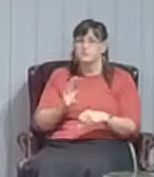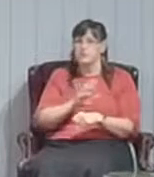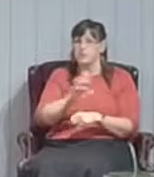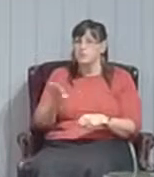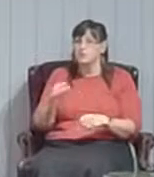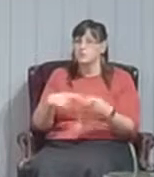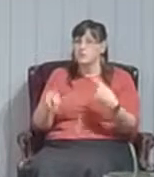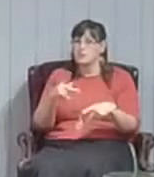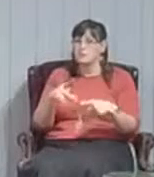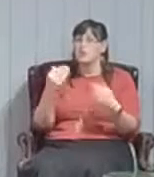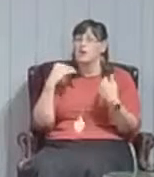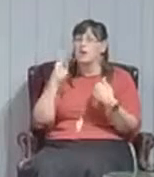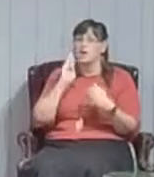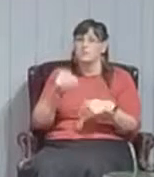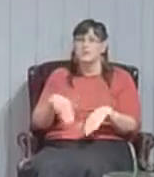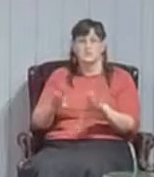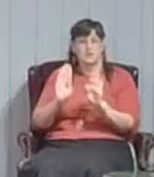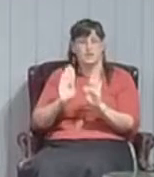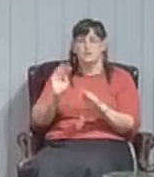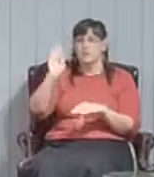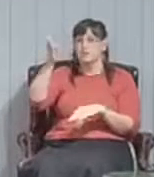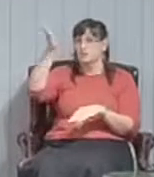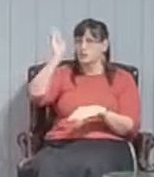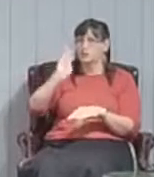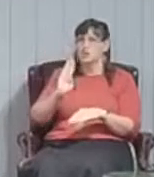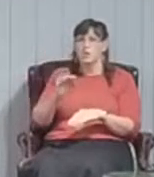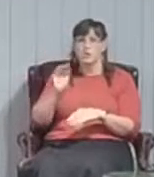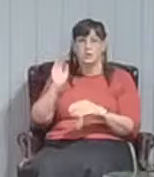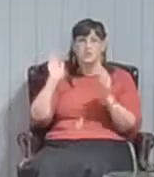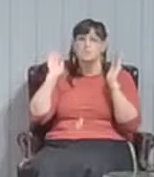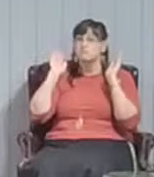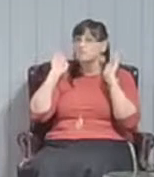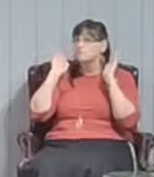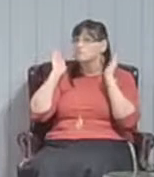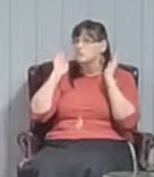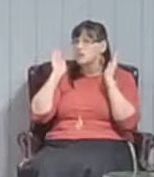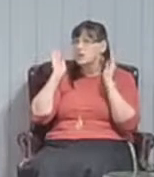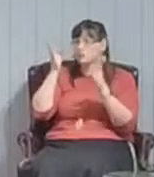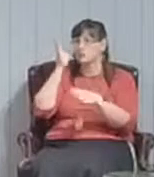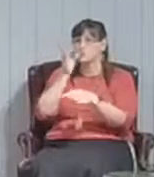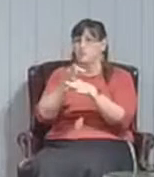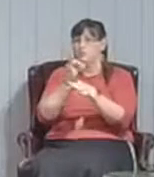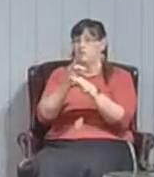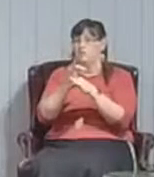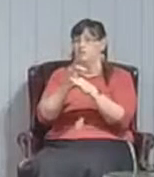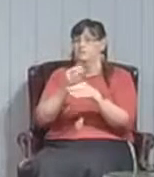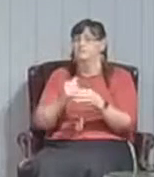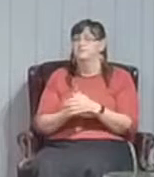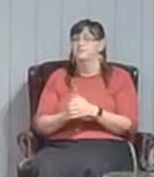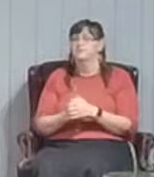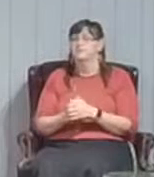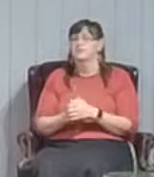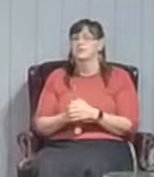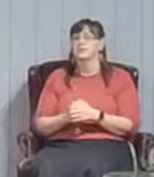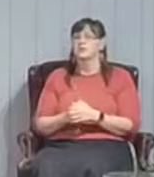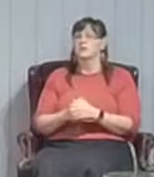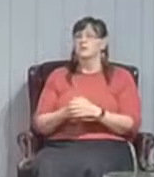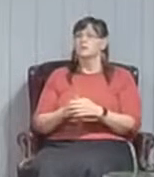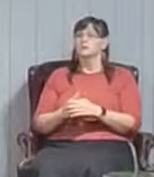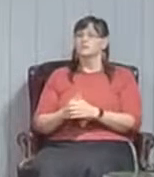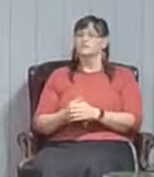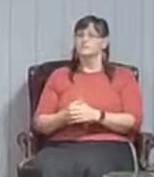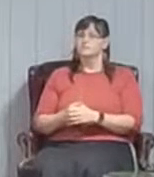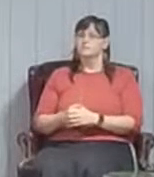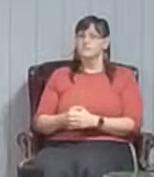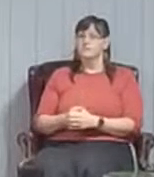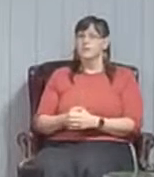been sacrificing to God. That sounds faithful to me. In the case of this passage, they'd even made their